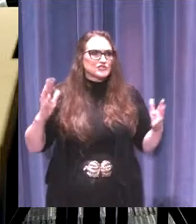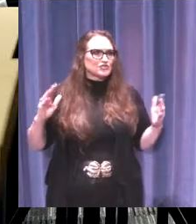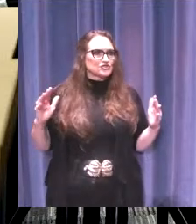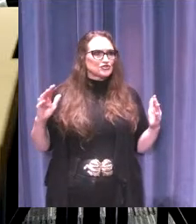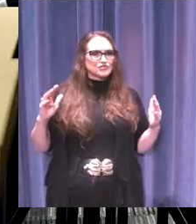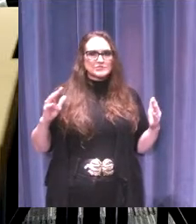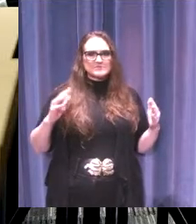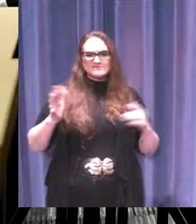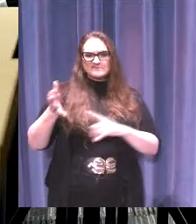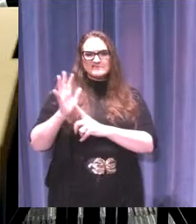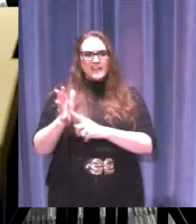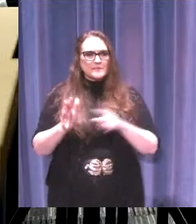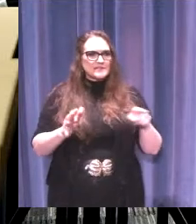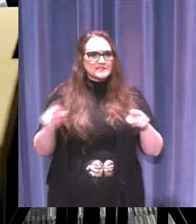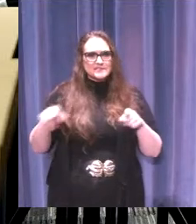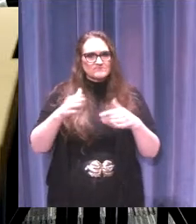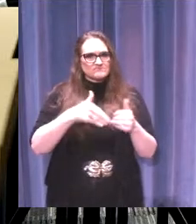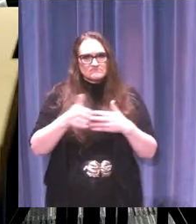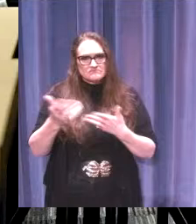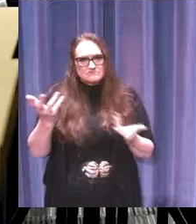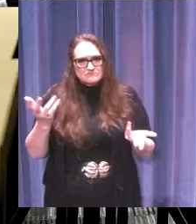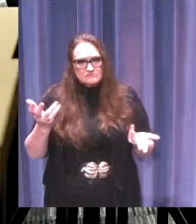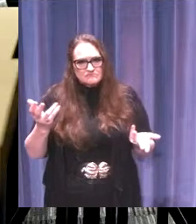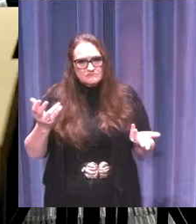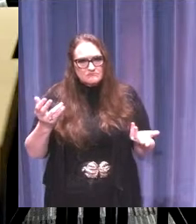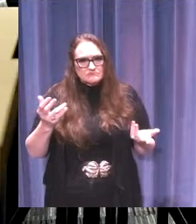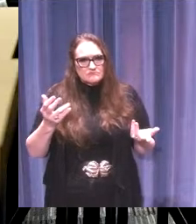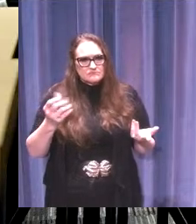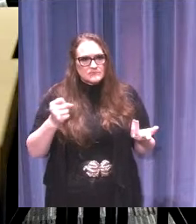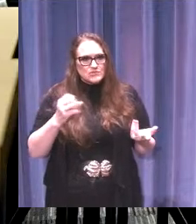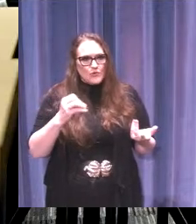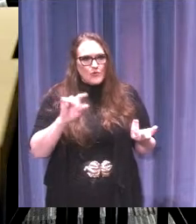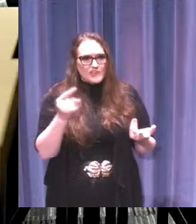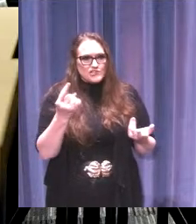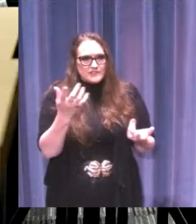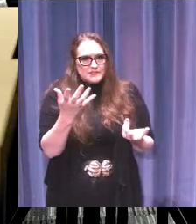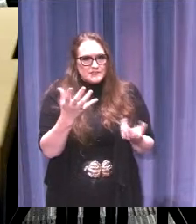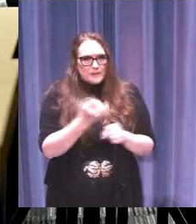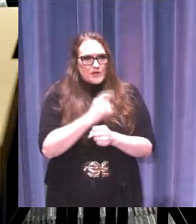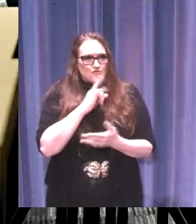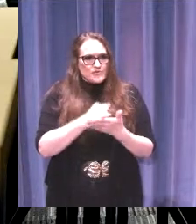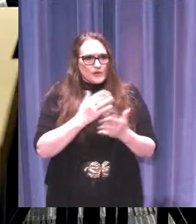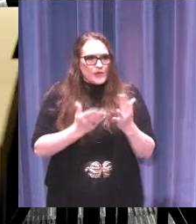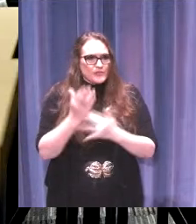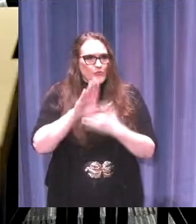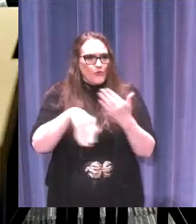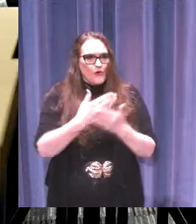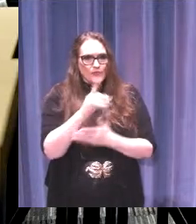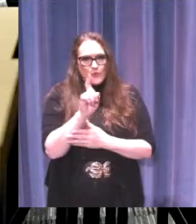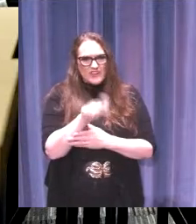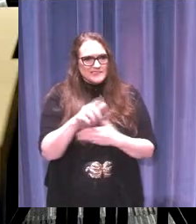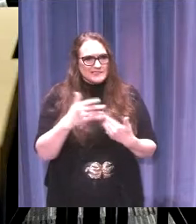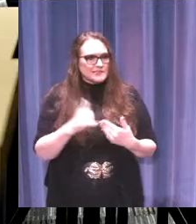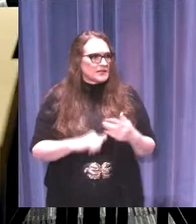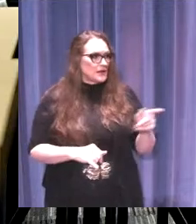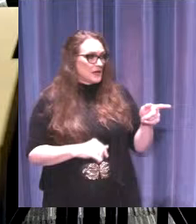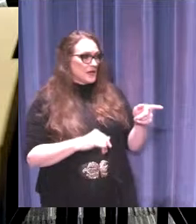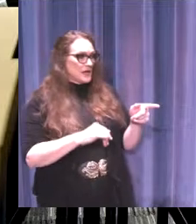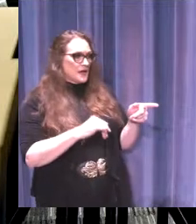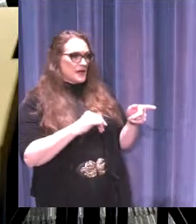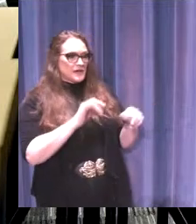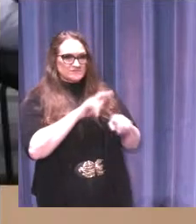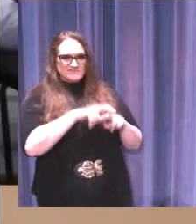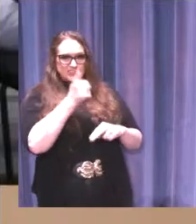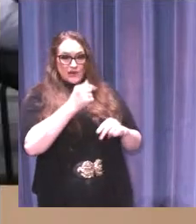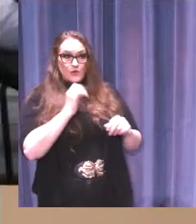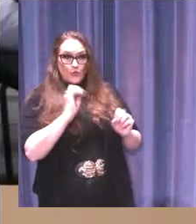know, 5 minutes here or there is not going to matter. Okay. You know, So I just would is like to it make okay sure we with you? get through all the questions. Is it okay with you that we